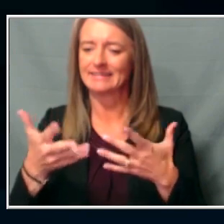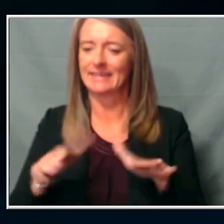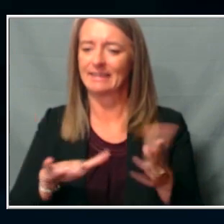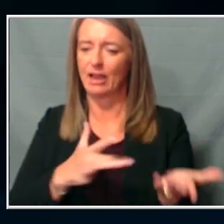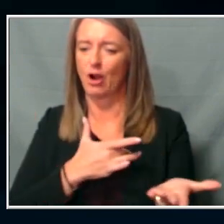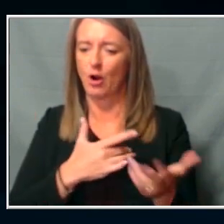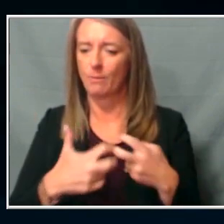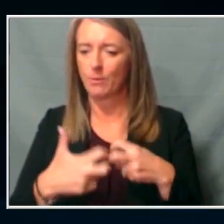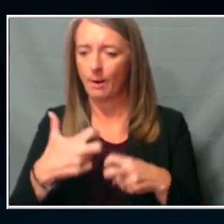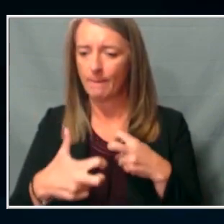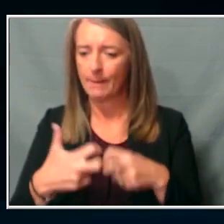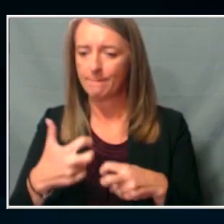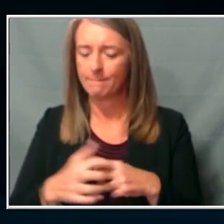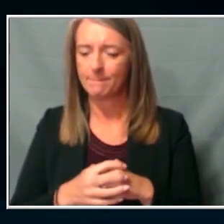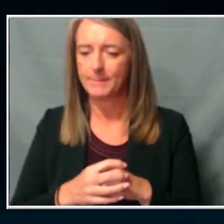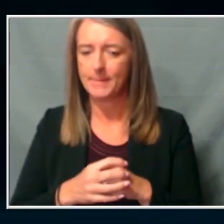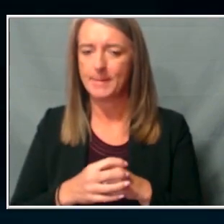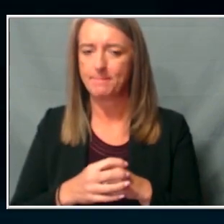problem.